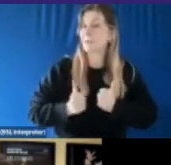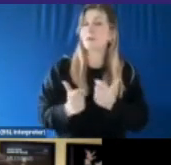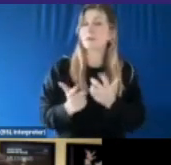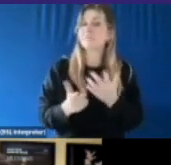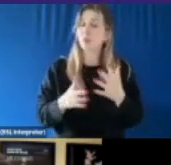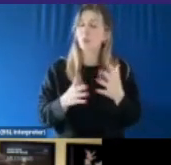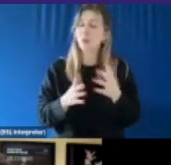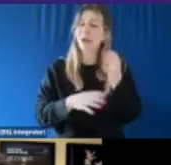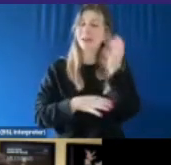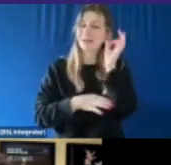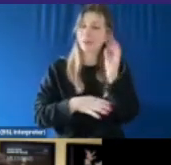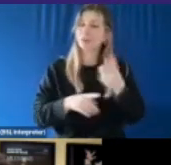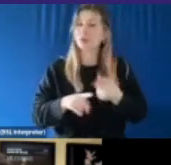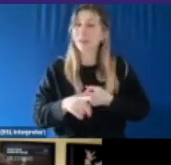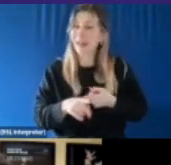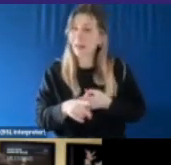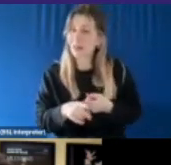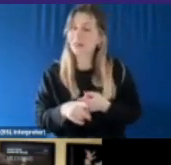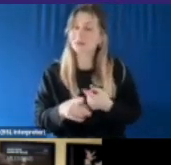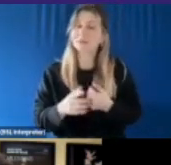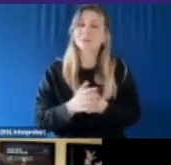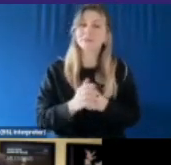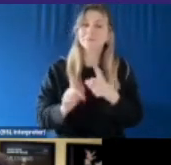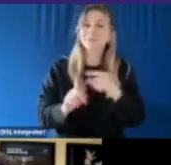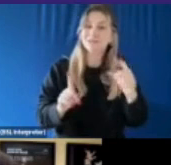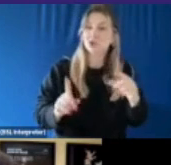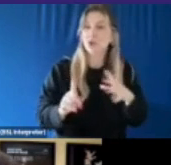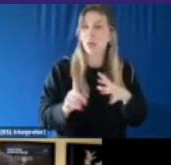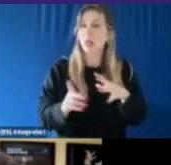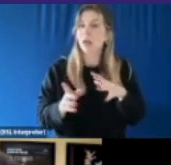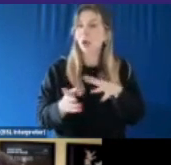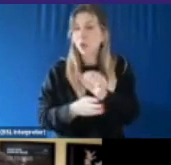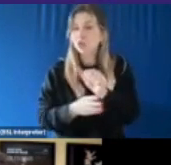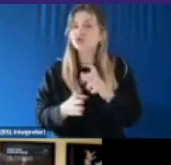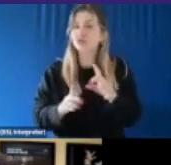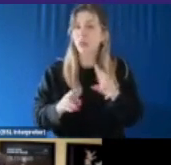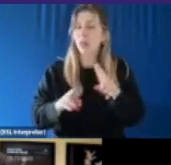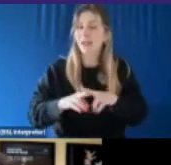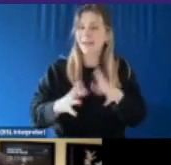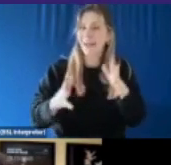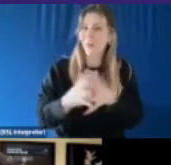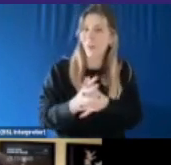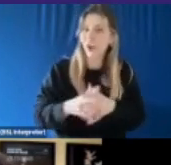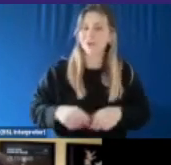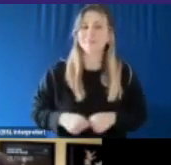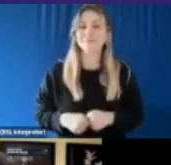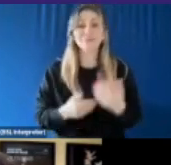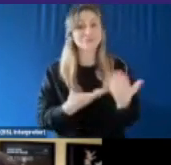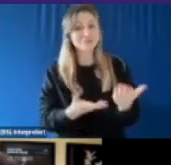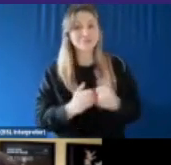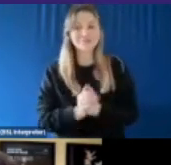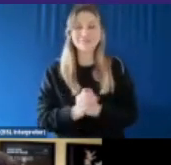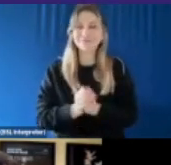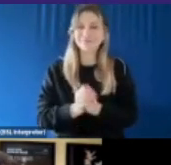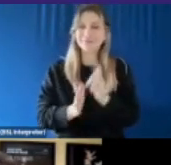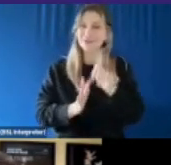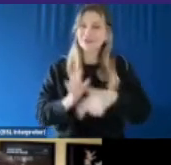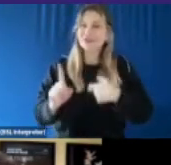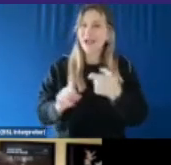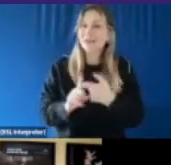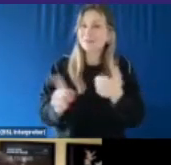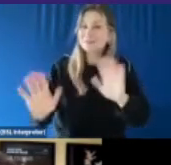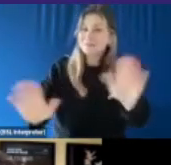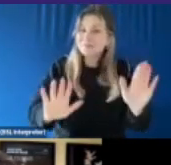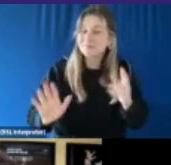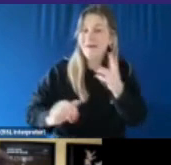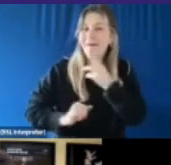Culture Network. Welcome, Jack. Hi everyone, good afternoon. Hopefully you've all made it, you're all nice and warm and you're